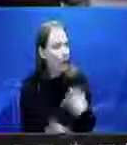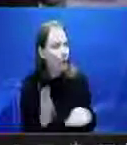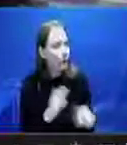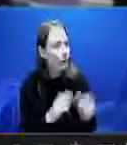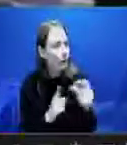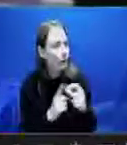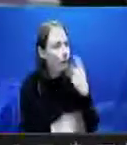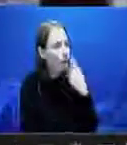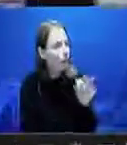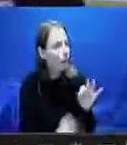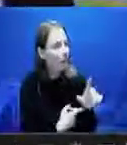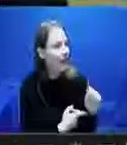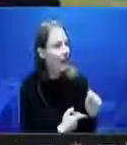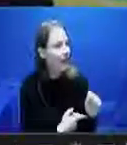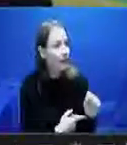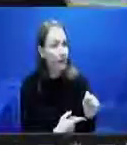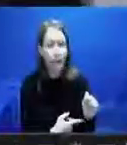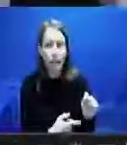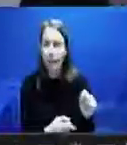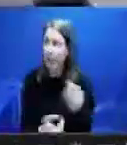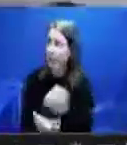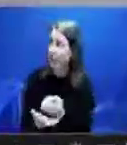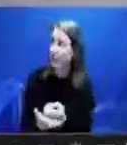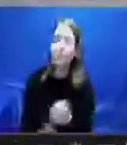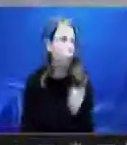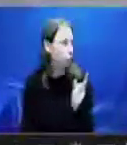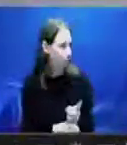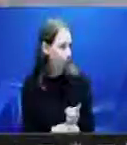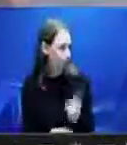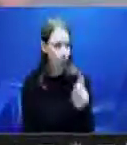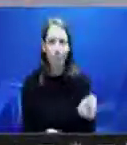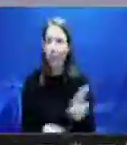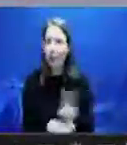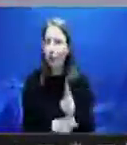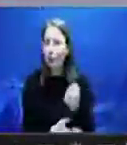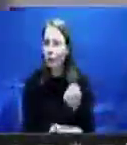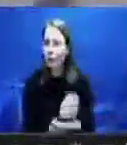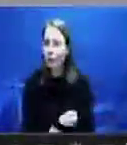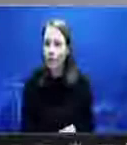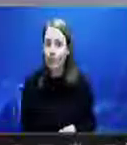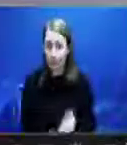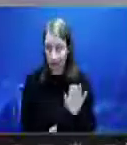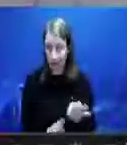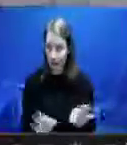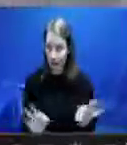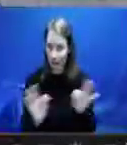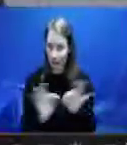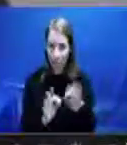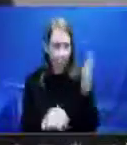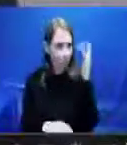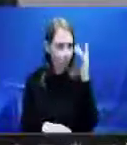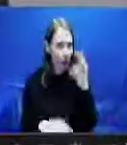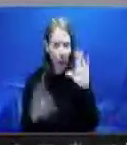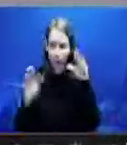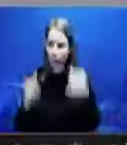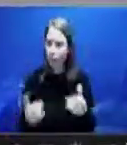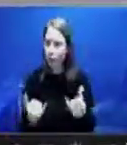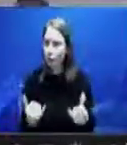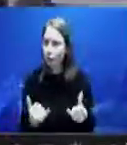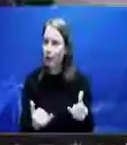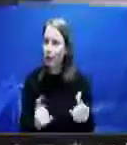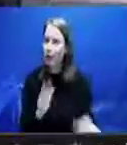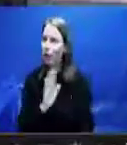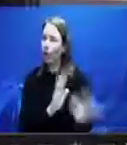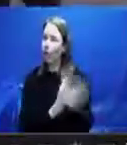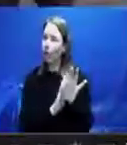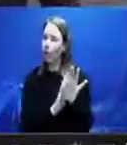Good. So we're talking about we have to use evidence. And it's important, guys, because this does hit on one of the standards that we're focusing on, which is citing evidence from the